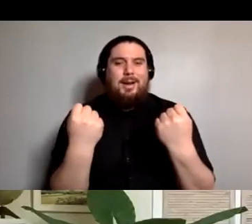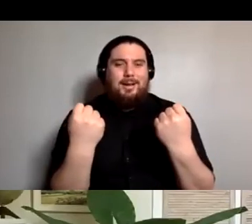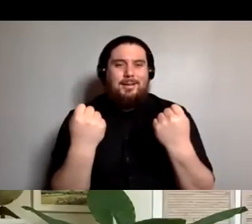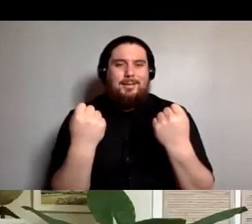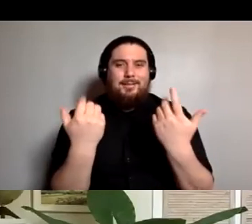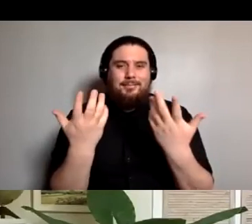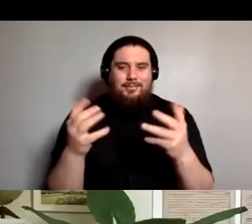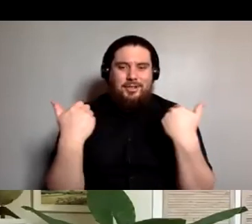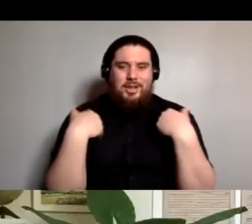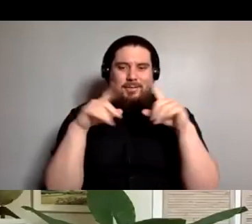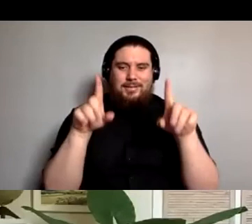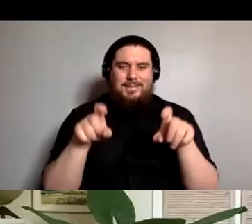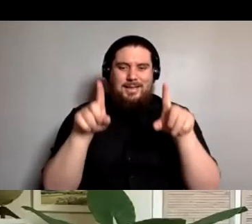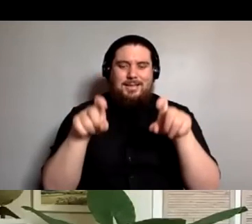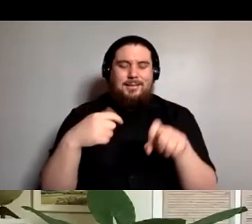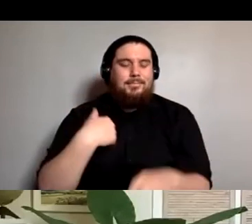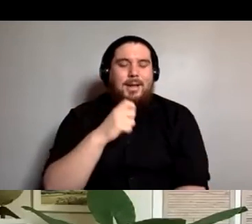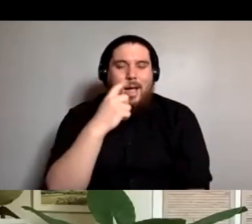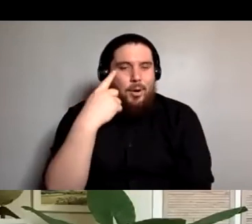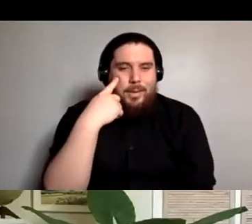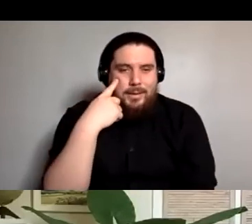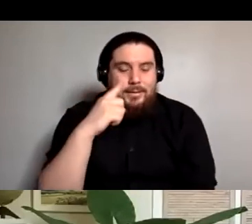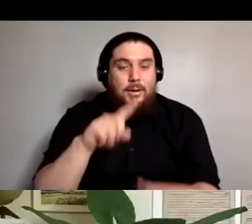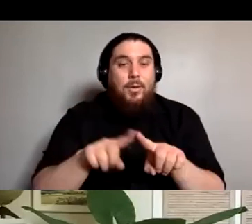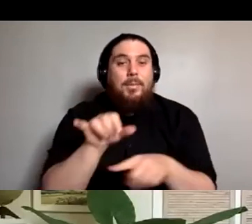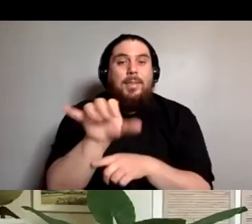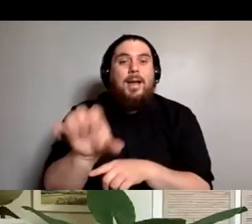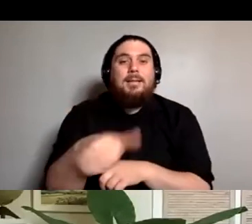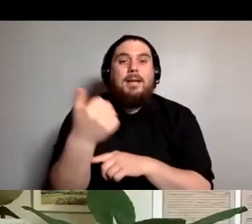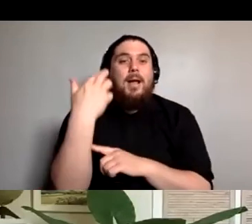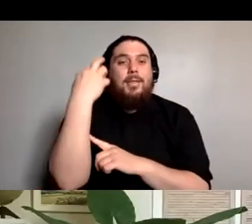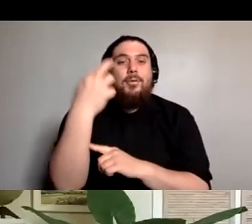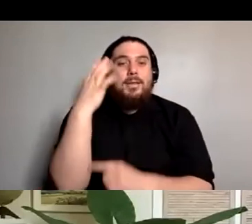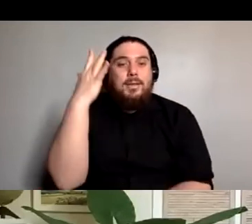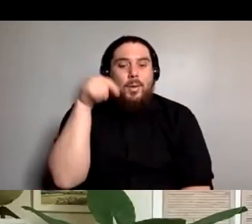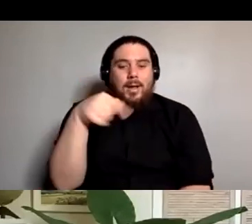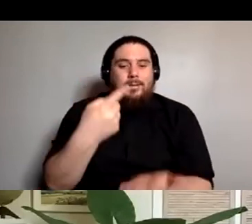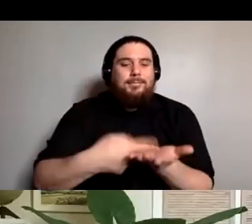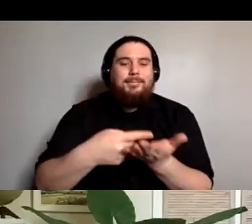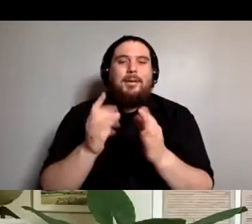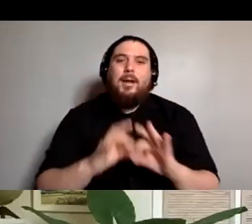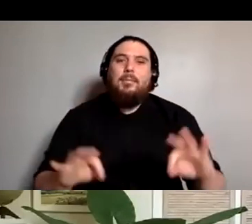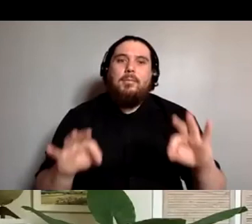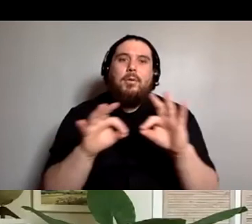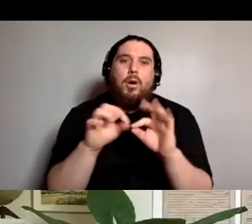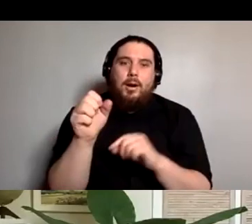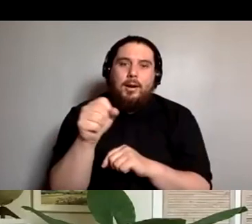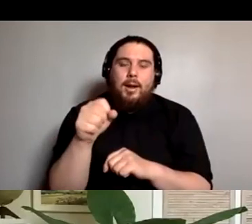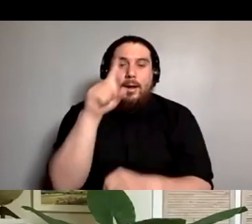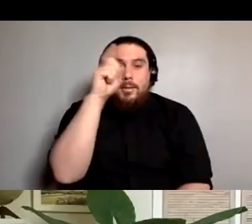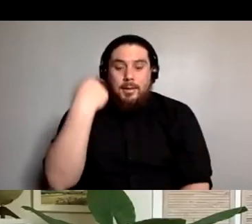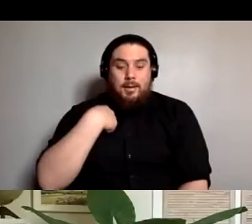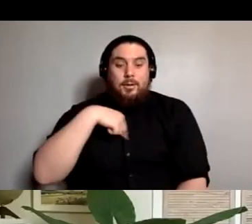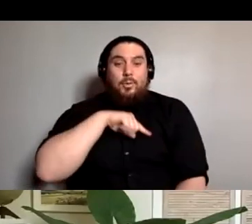testing? I don't think so. But that's another reason why this kind of discussion is important. So, because we're still at